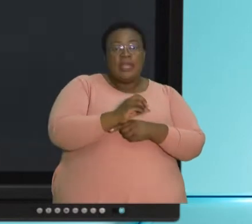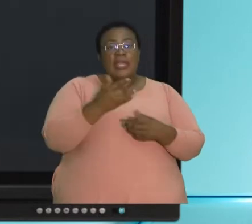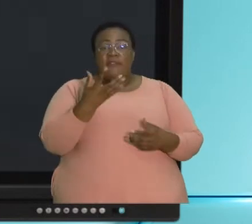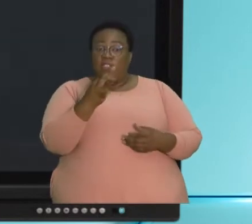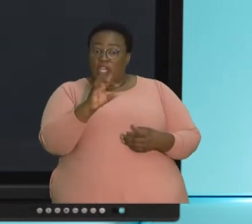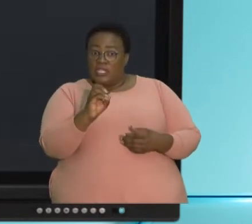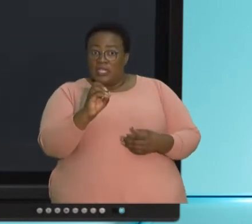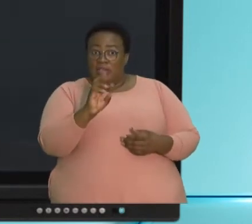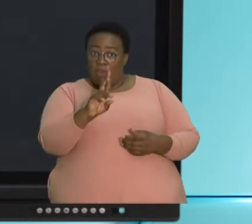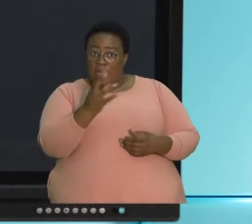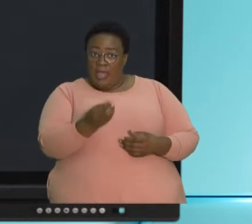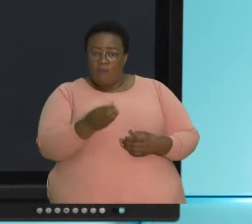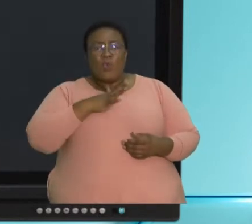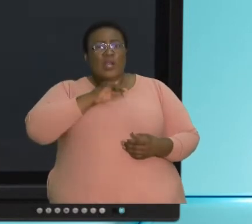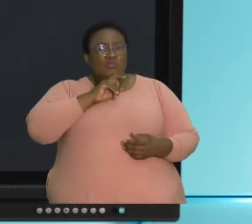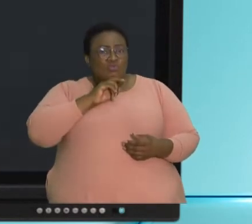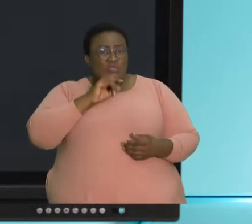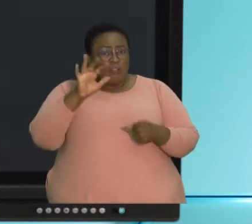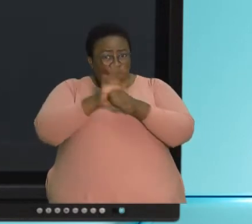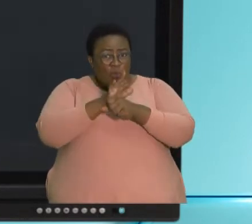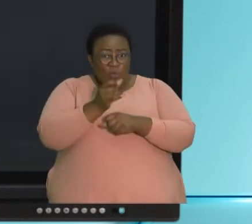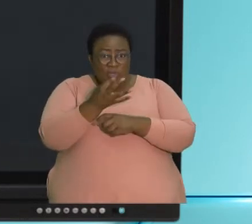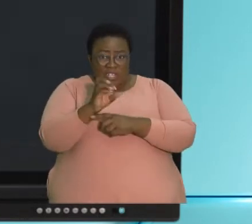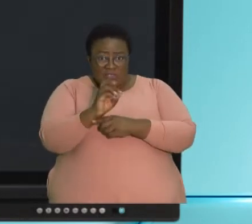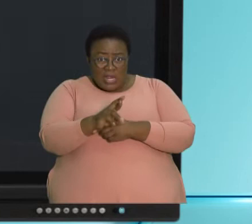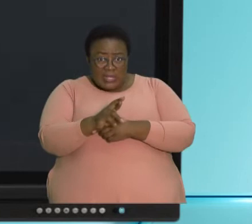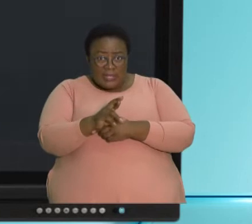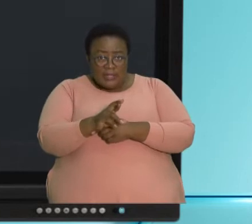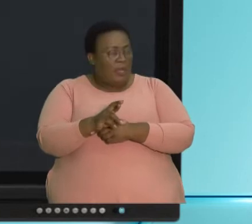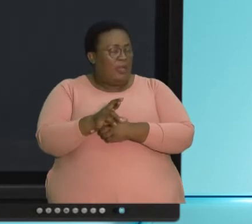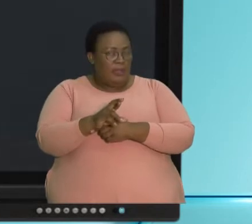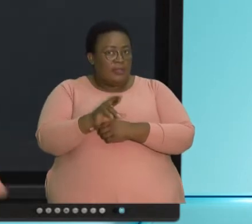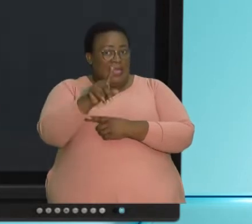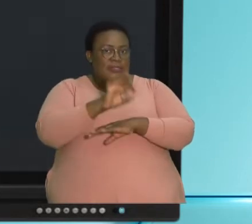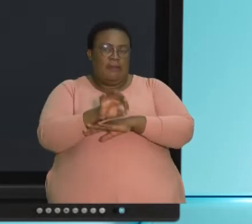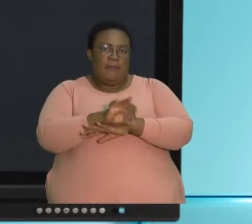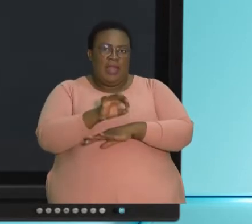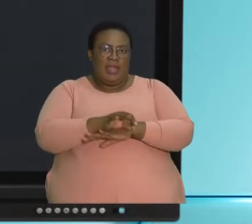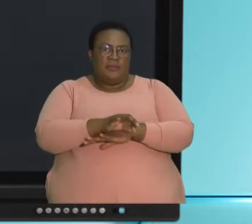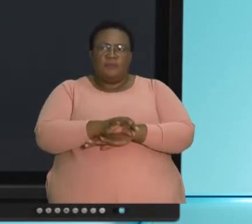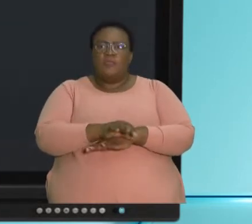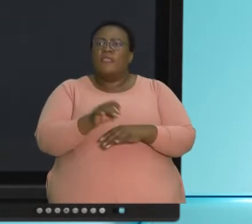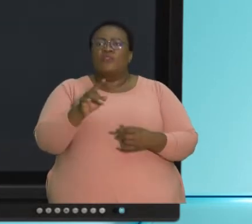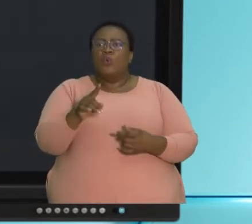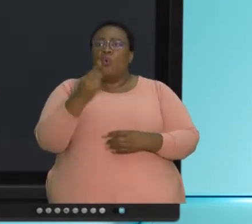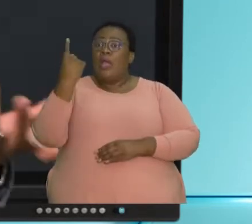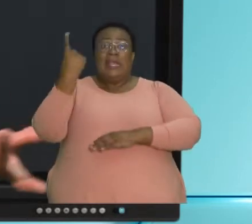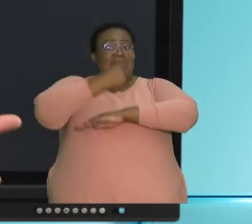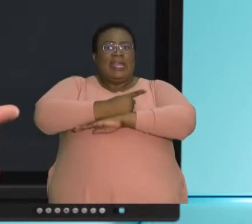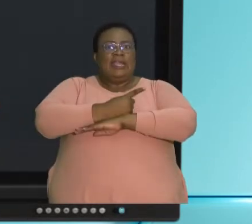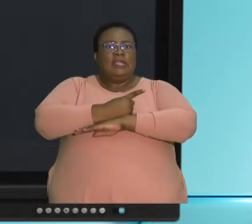do you want to use the whole 30 Rands? That's the plan that we are talking about. Do you even go a day without spending a